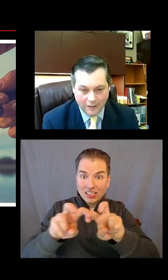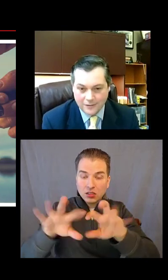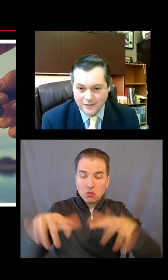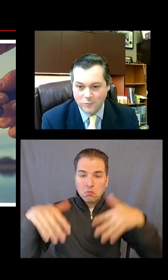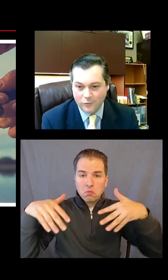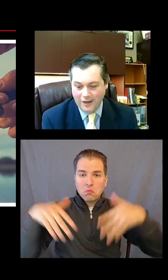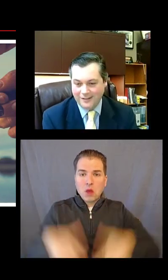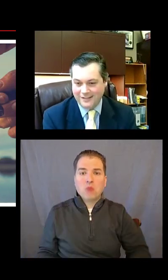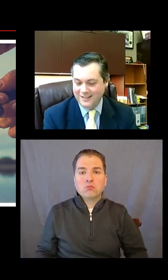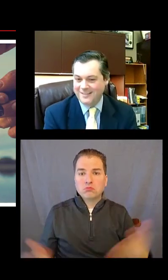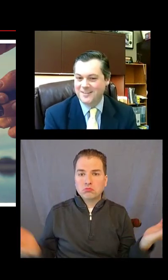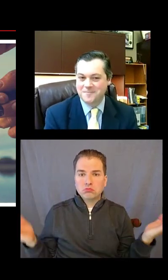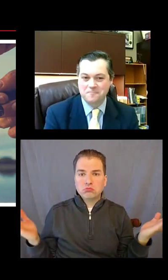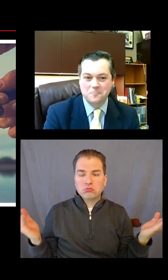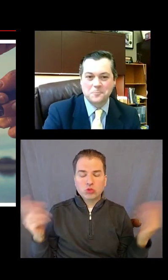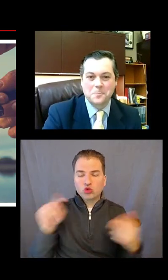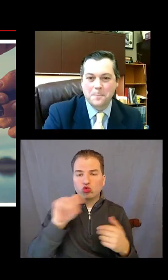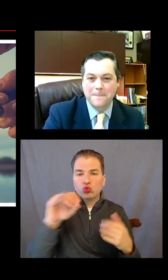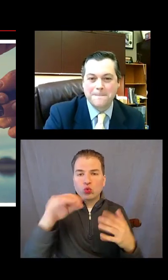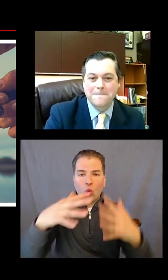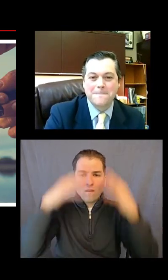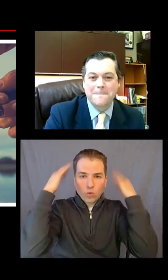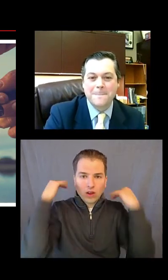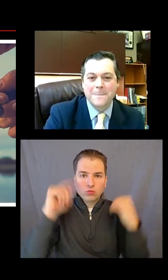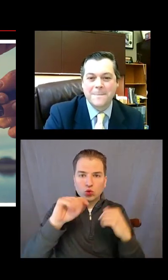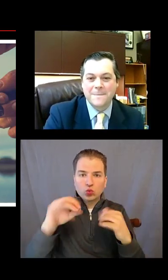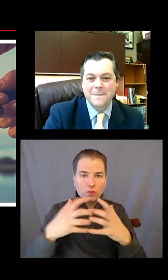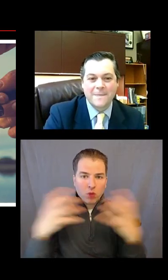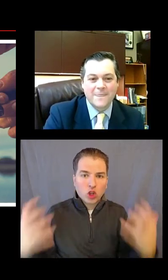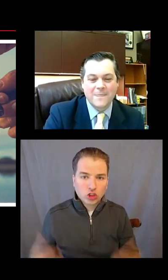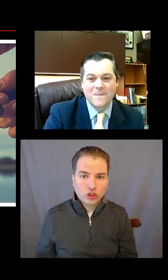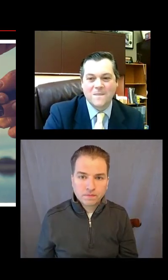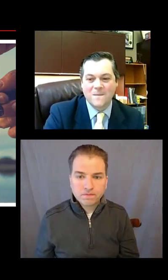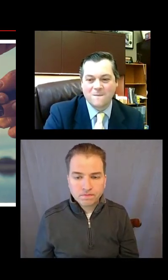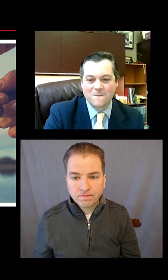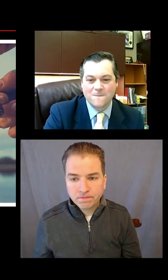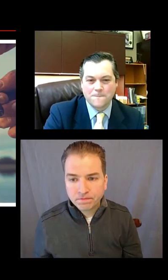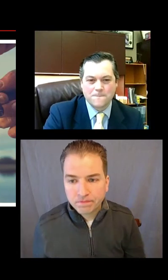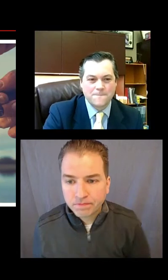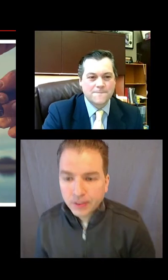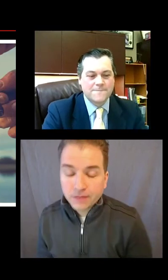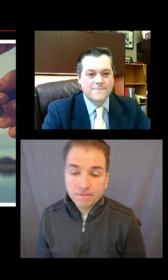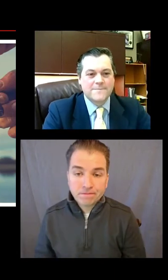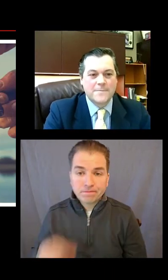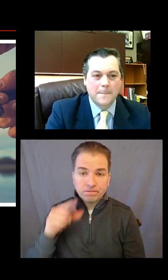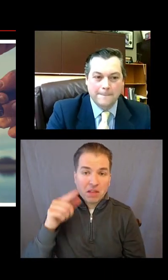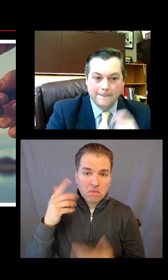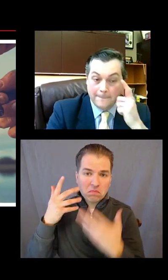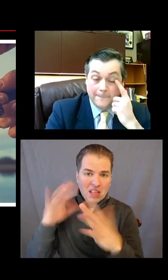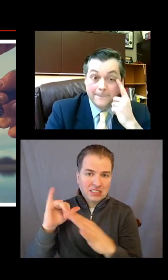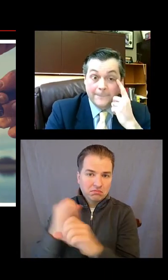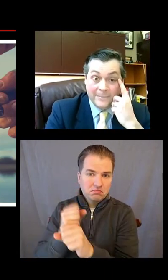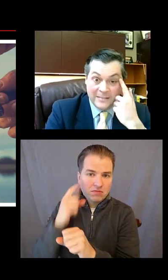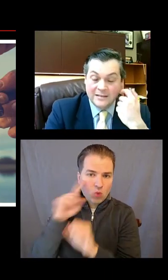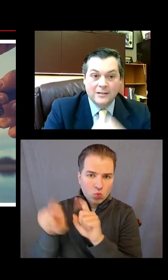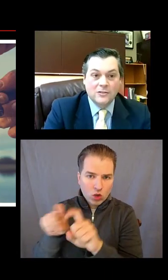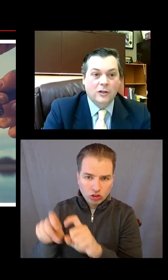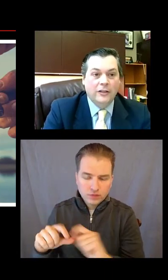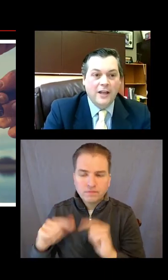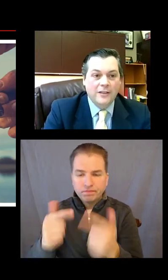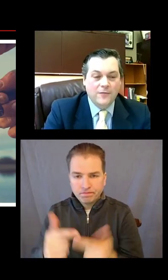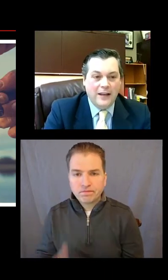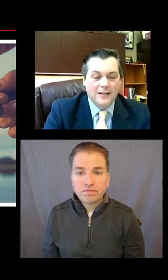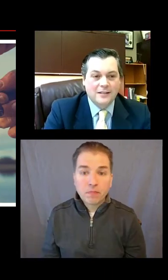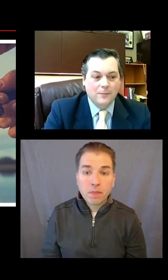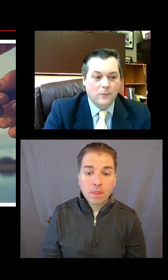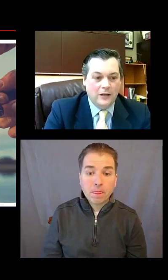into analysis paralysis. Right. Absolutely. And I think that wraps it up for the questions at this point, Brett. So